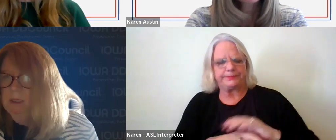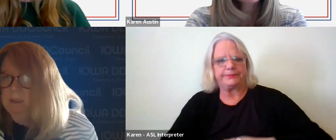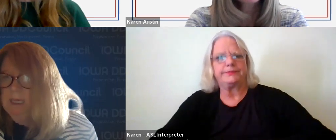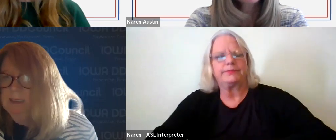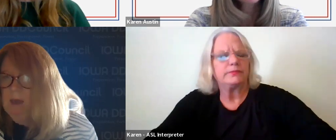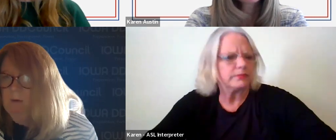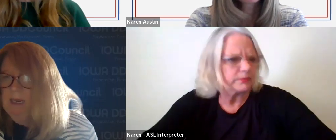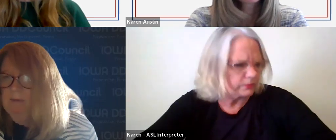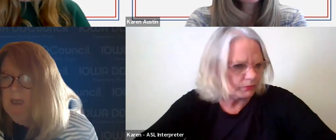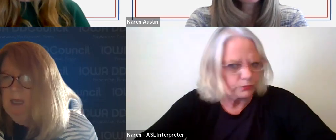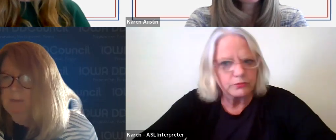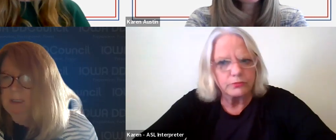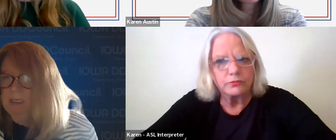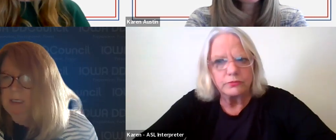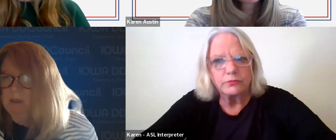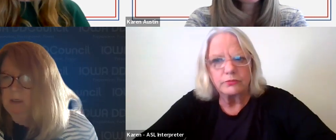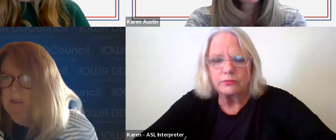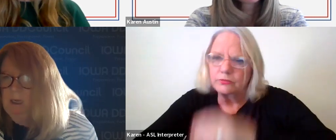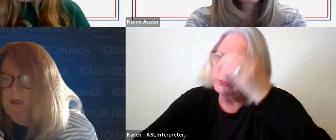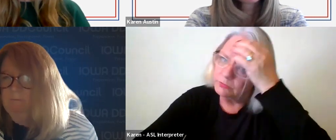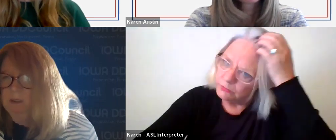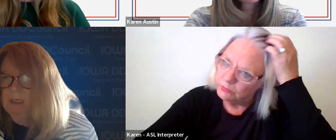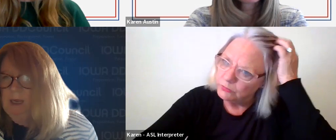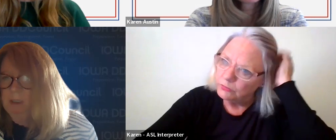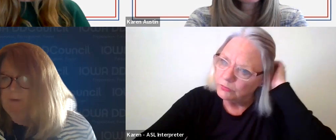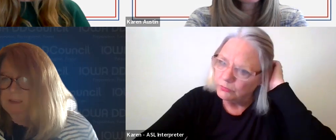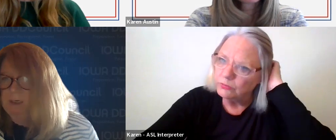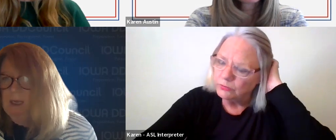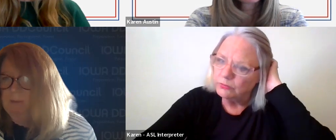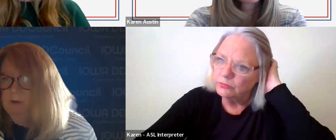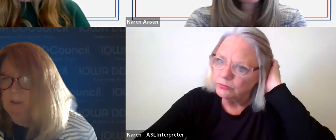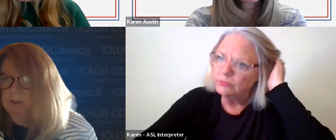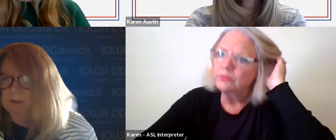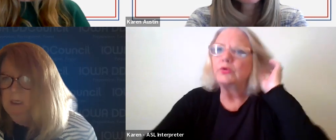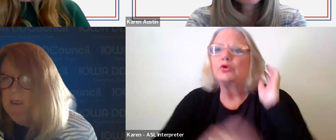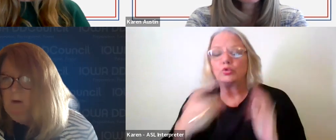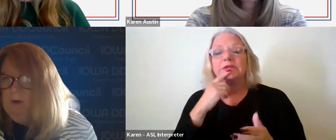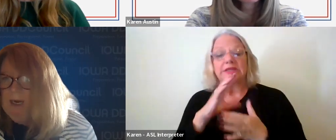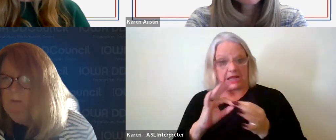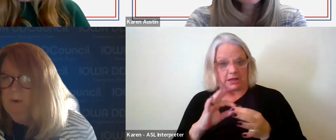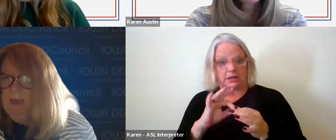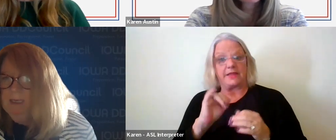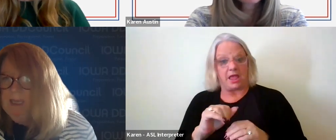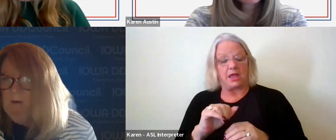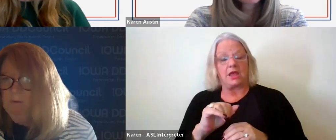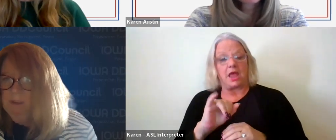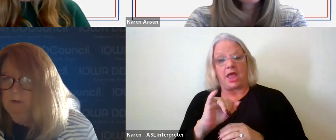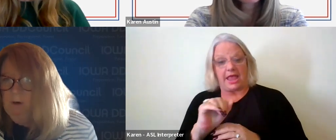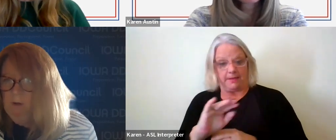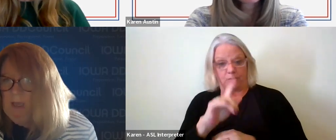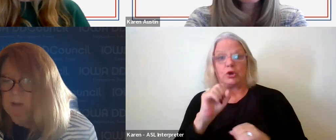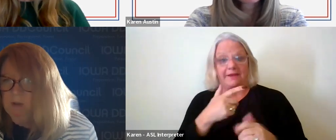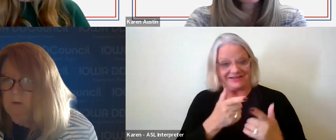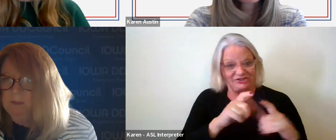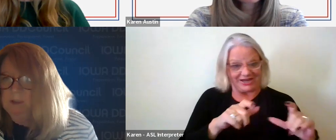You mentioned an account can have a combination of the checking option and investment options. When I opened my